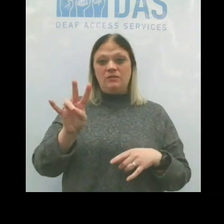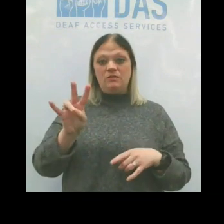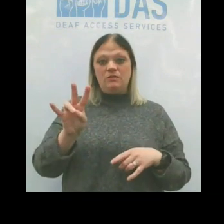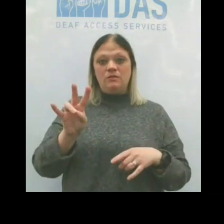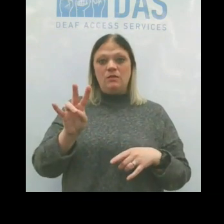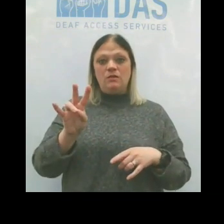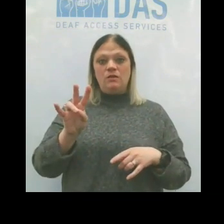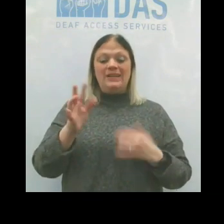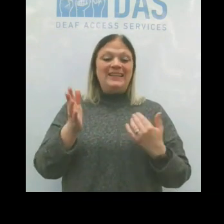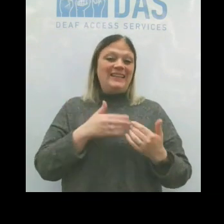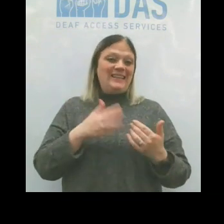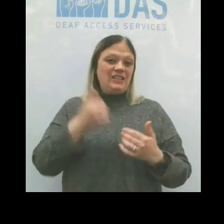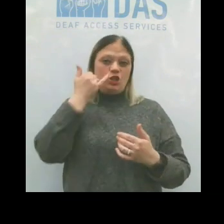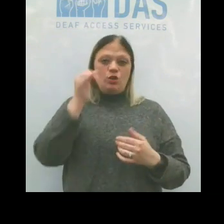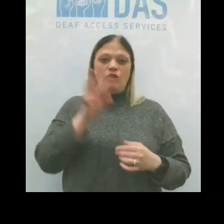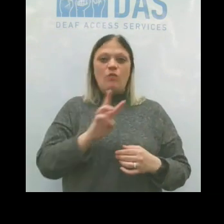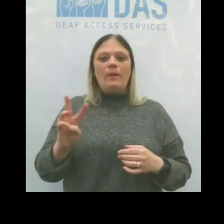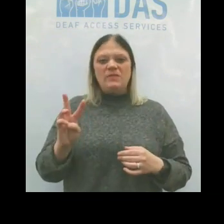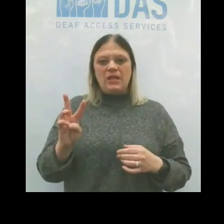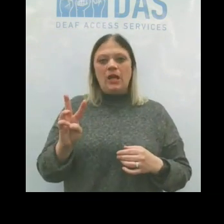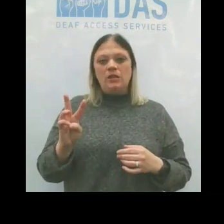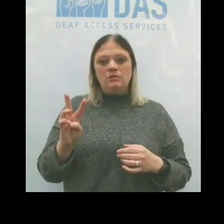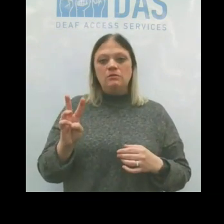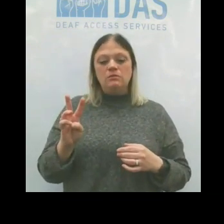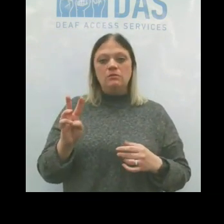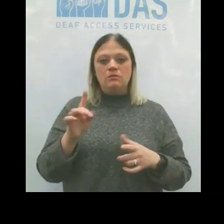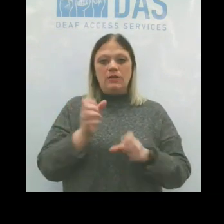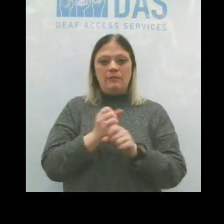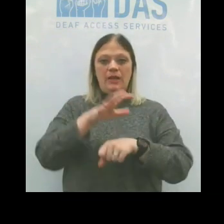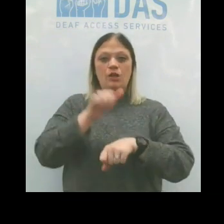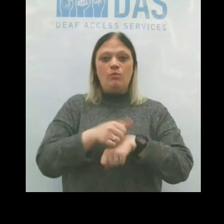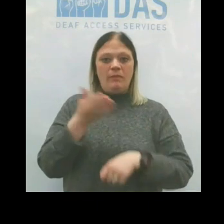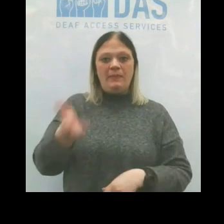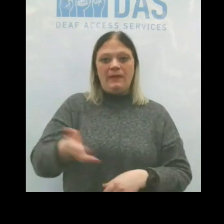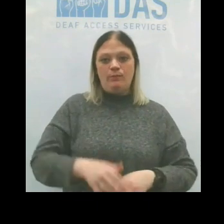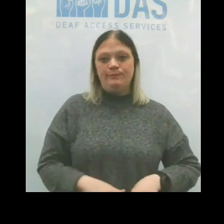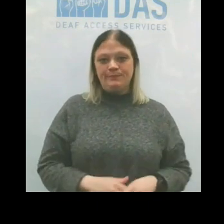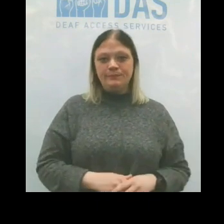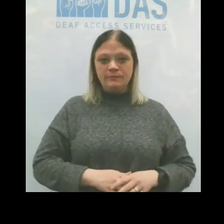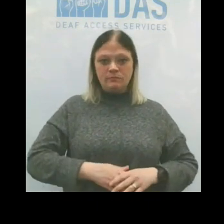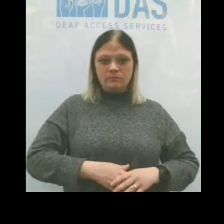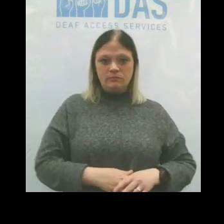it's actually easier if you go on their website and make the appointment that way.